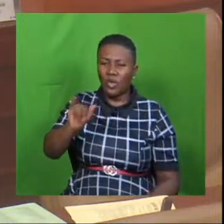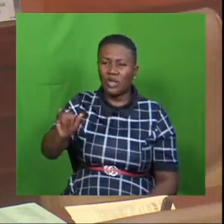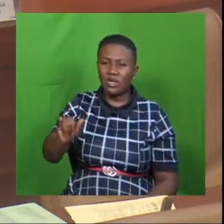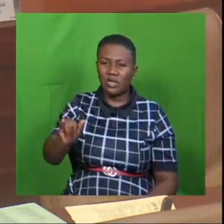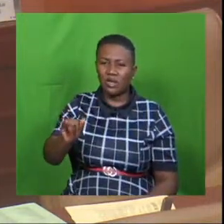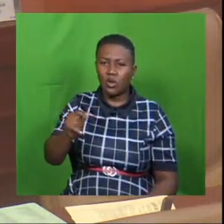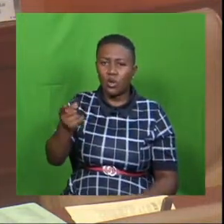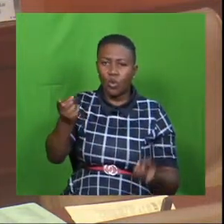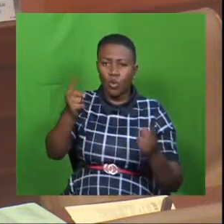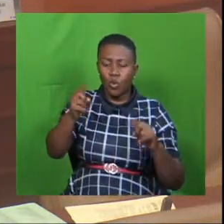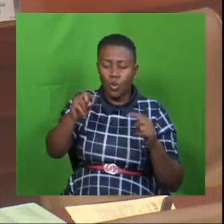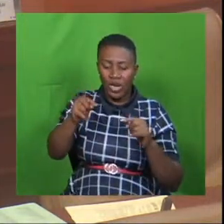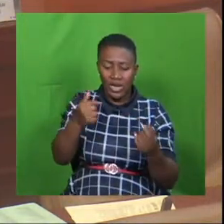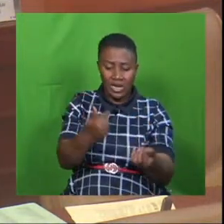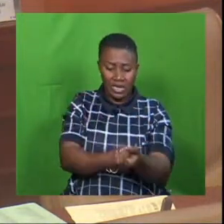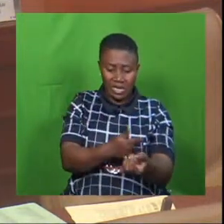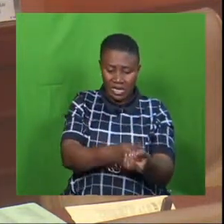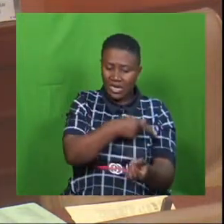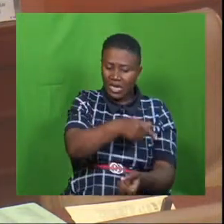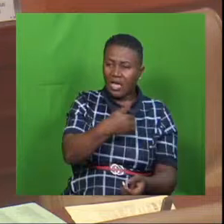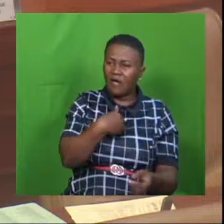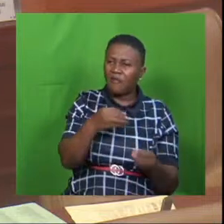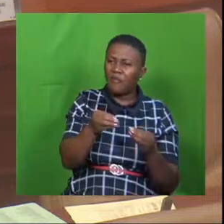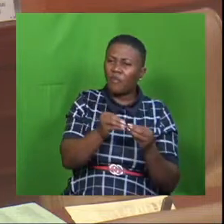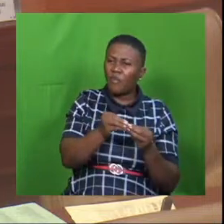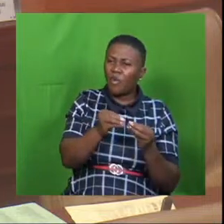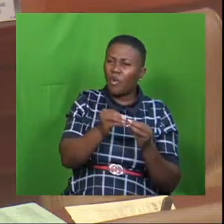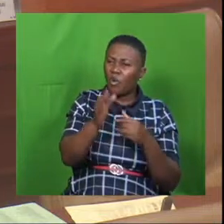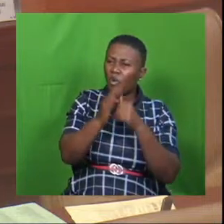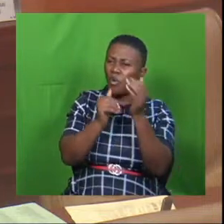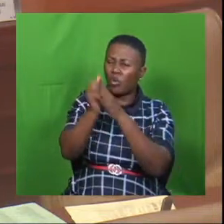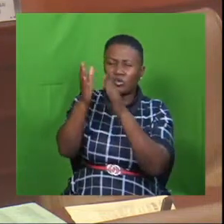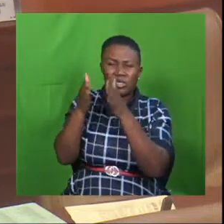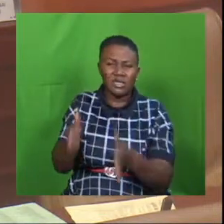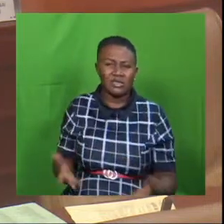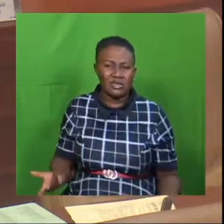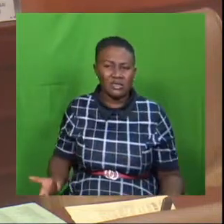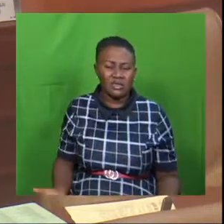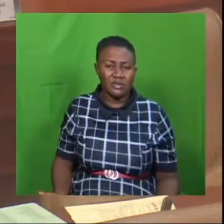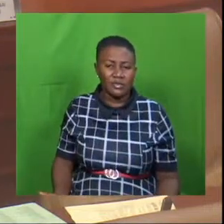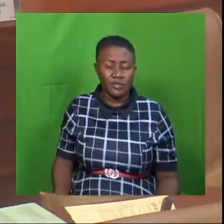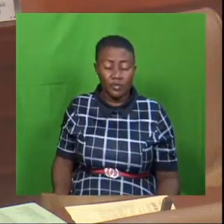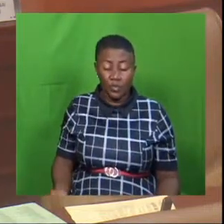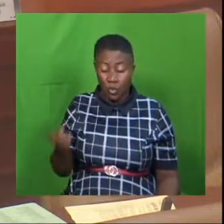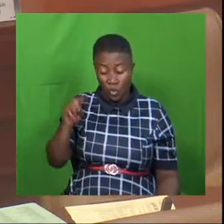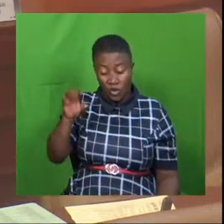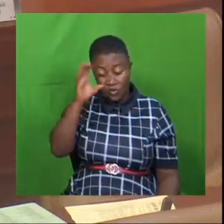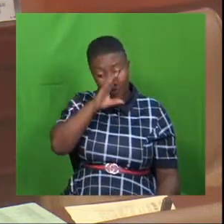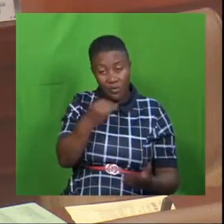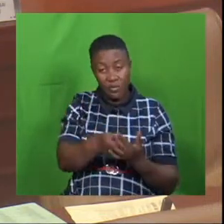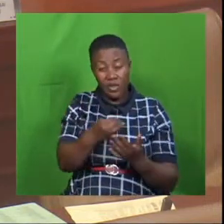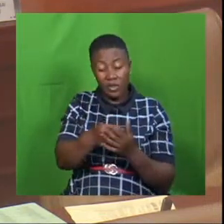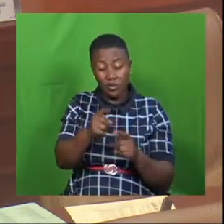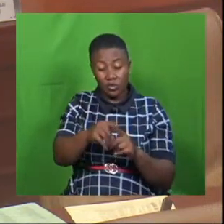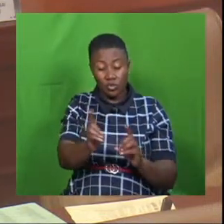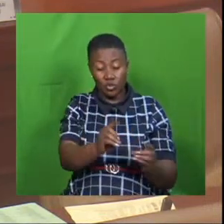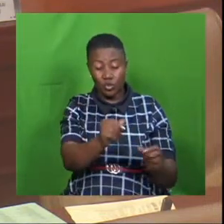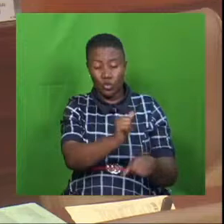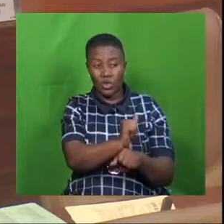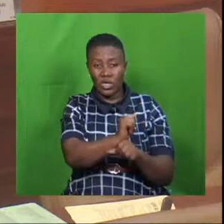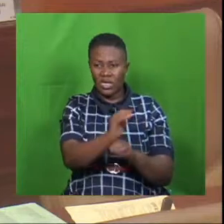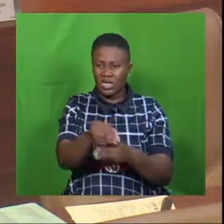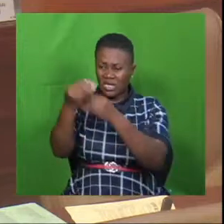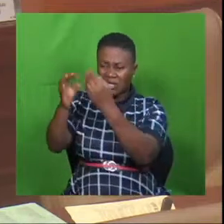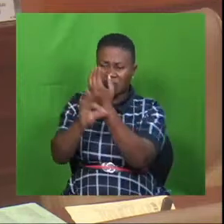over 10 billion Ghana cedi, and we can't pay them. The day you find the money to do this work, you want to give it to a foreign company. Mr. Speaker, as